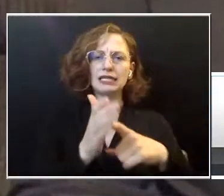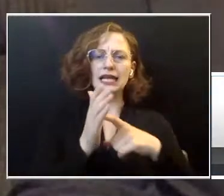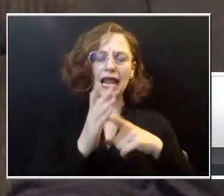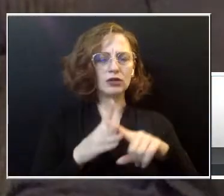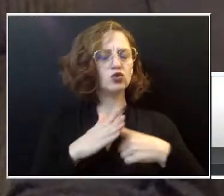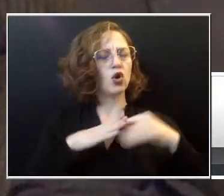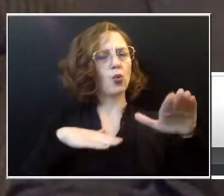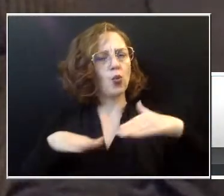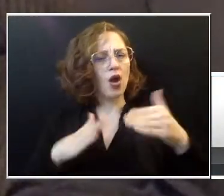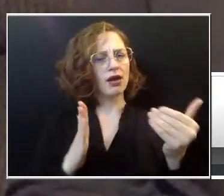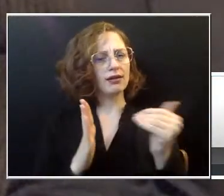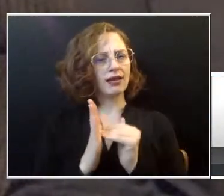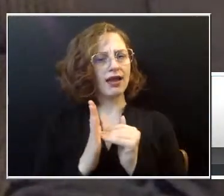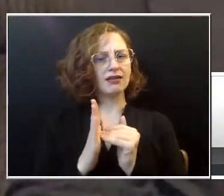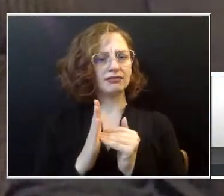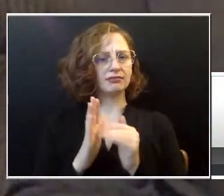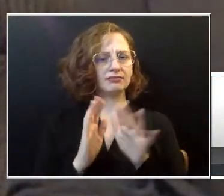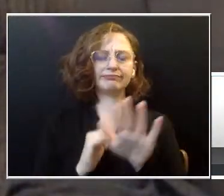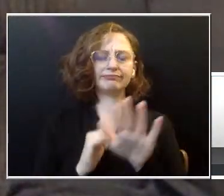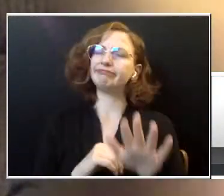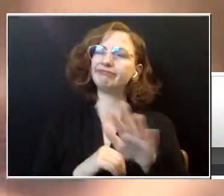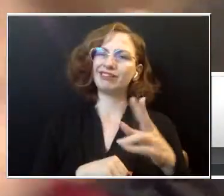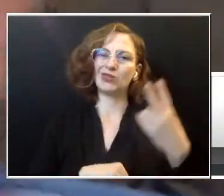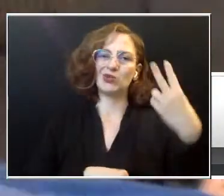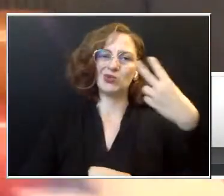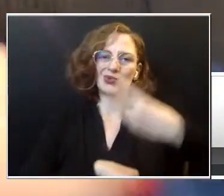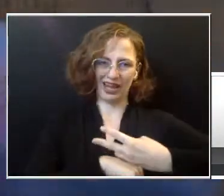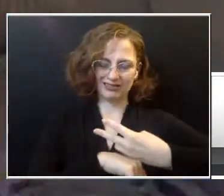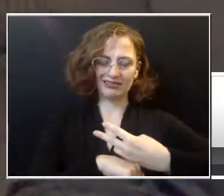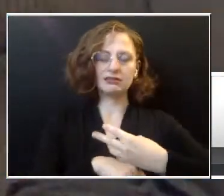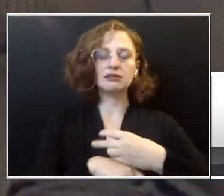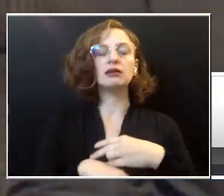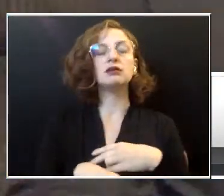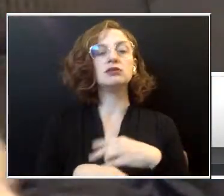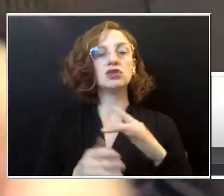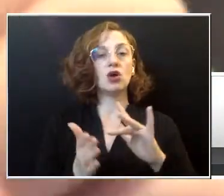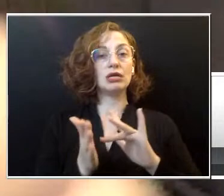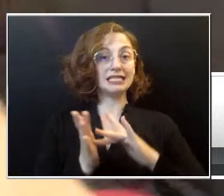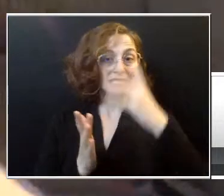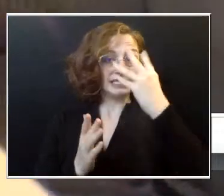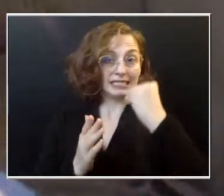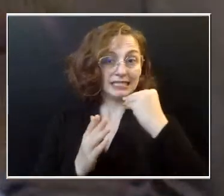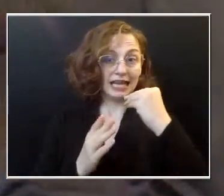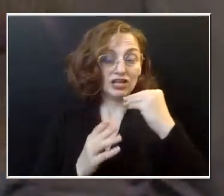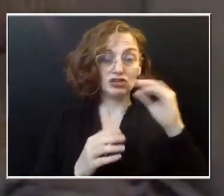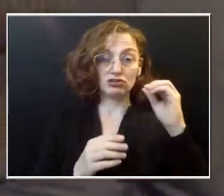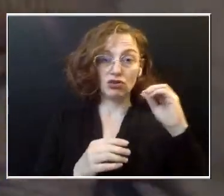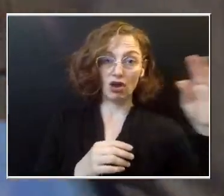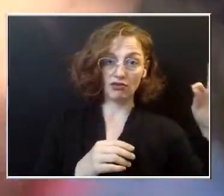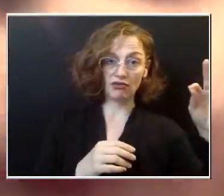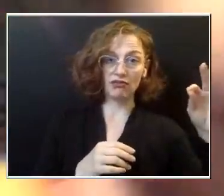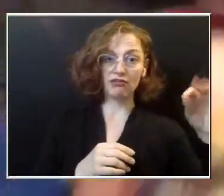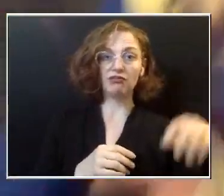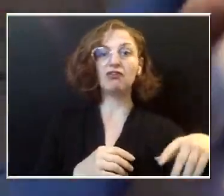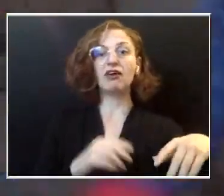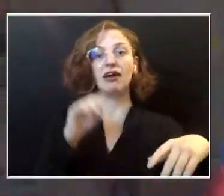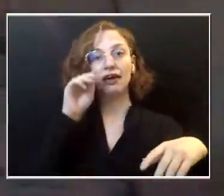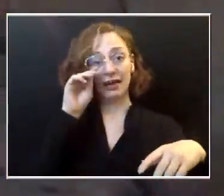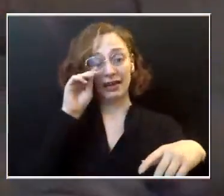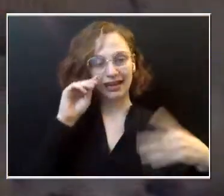after his sisters, they took him off of the sedation and we called his sisters. and that pretty much woke him